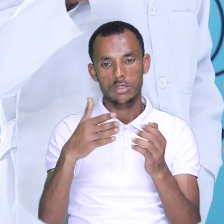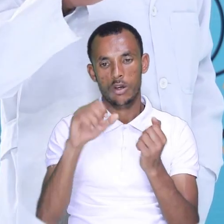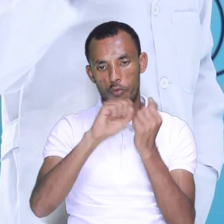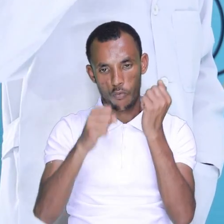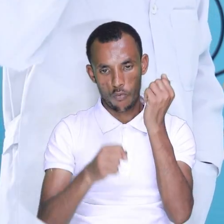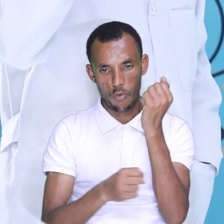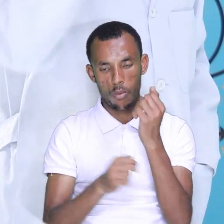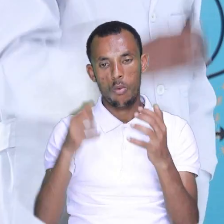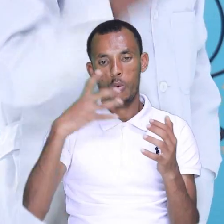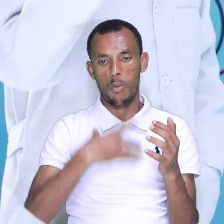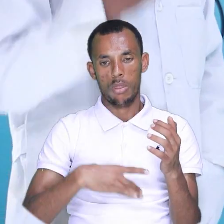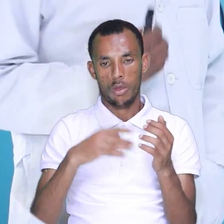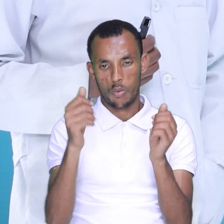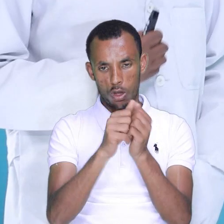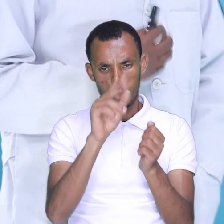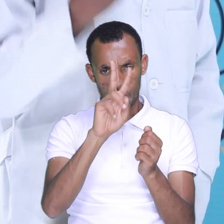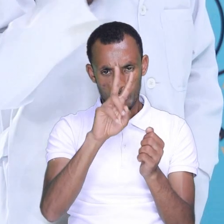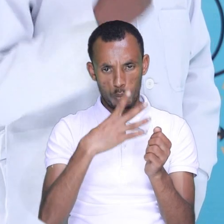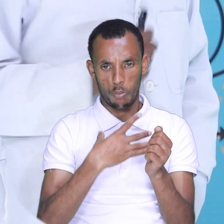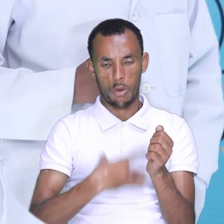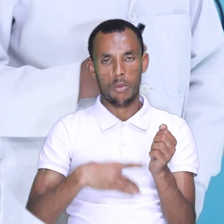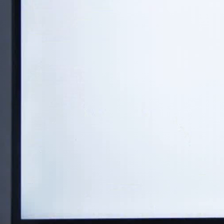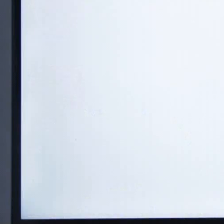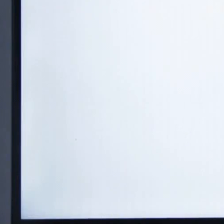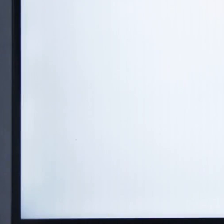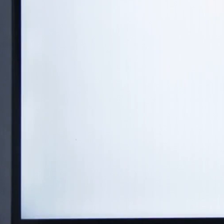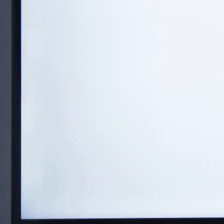a committee of 2 members out of 3?